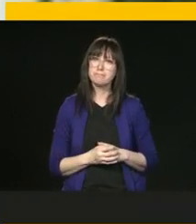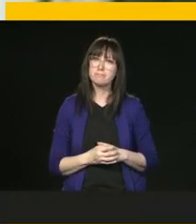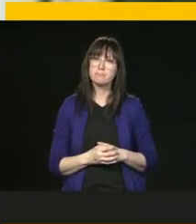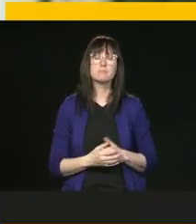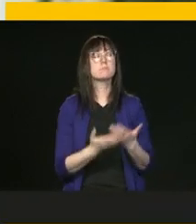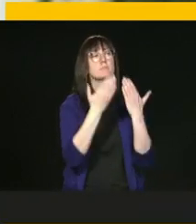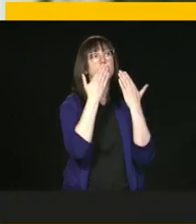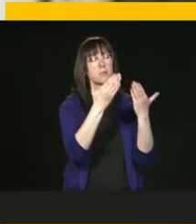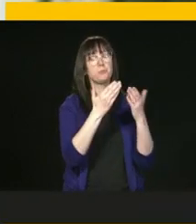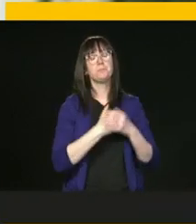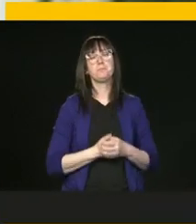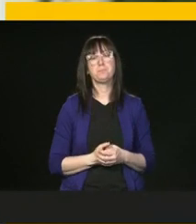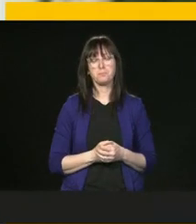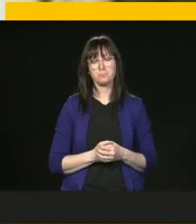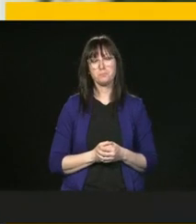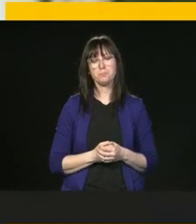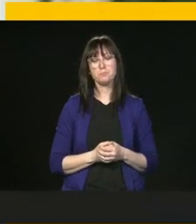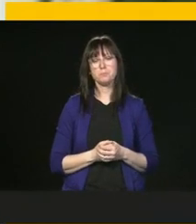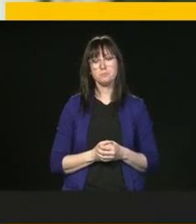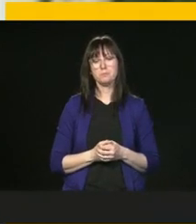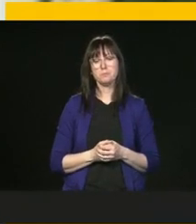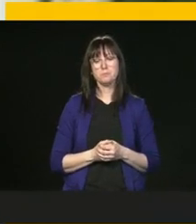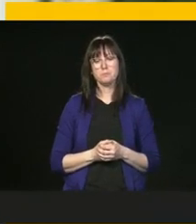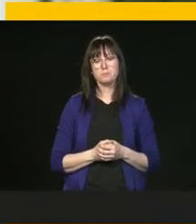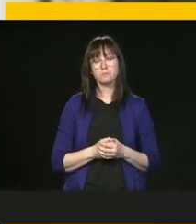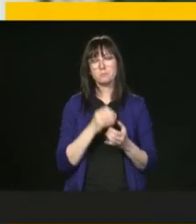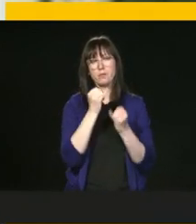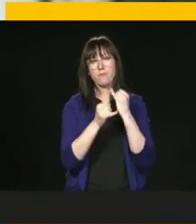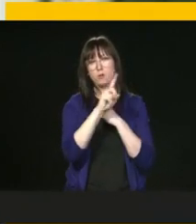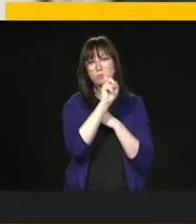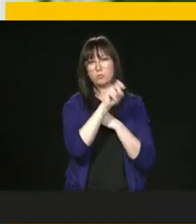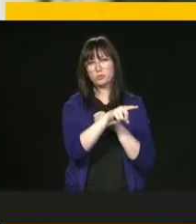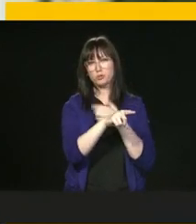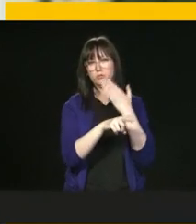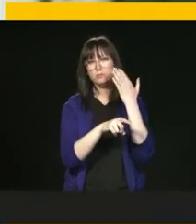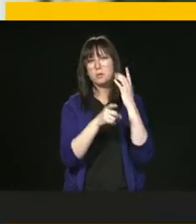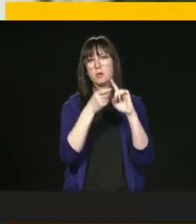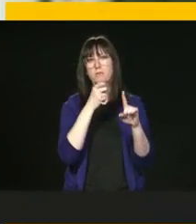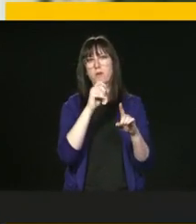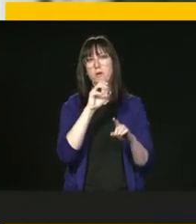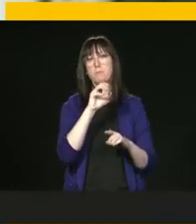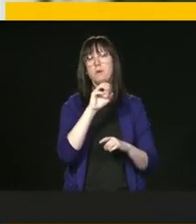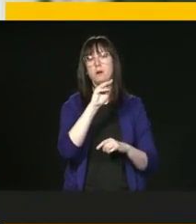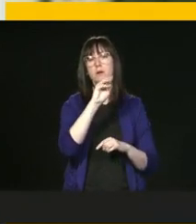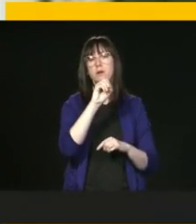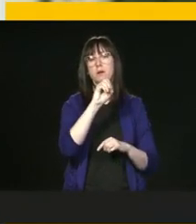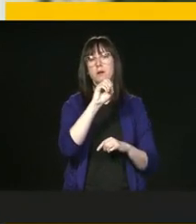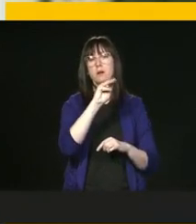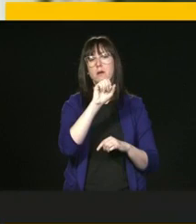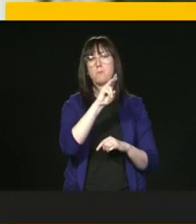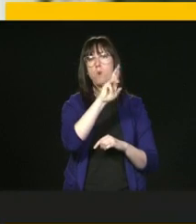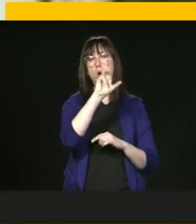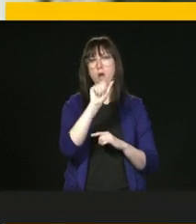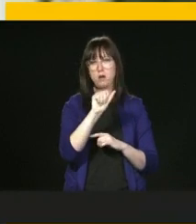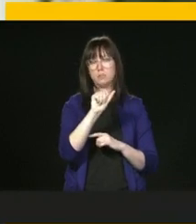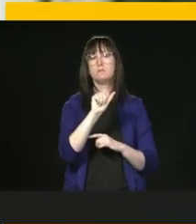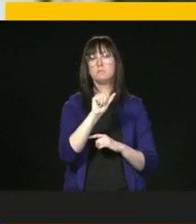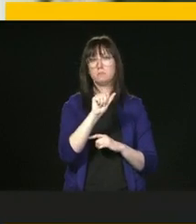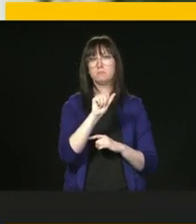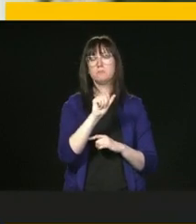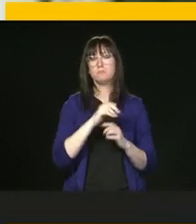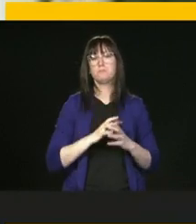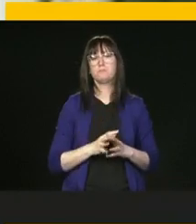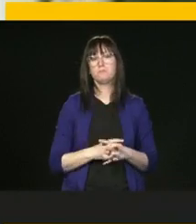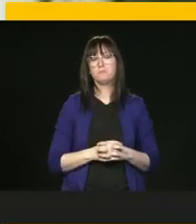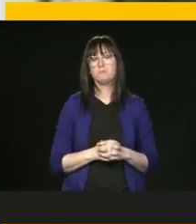Thank you. Merci. The last question is from Maura Forrest, Politico. La question suivante est